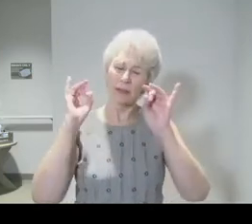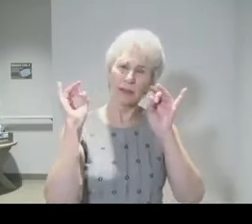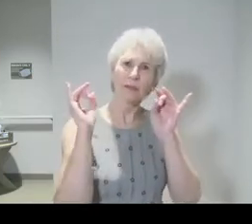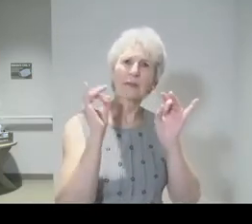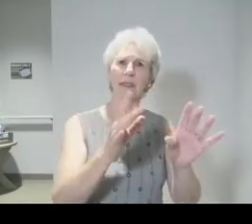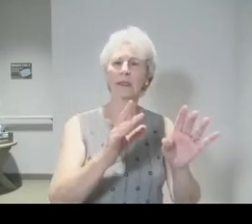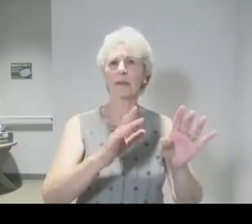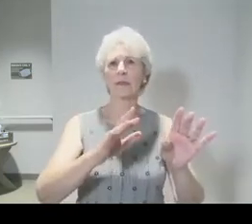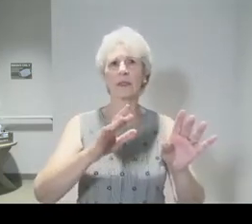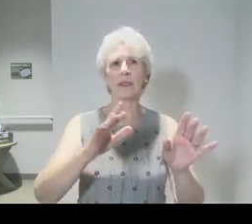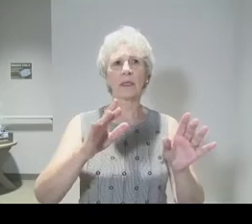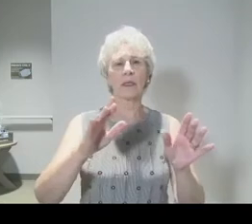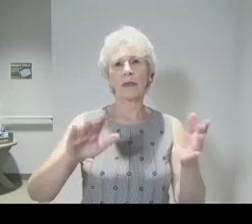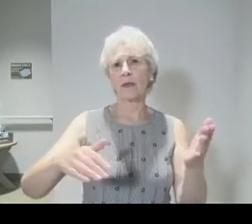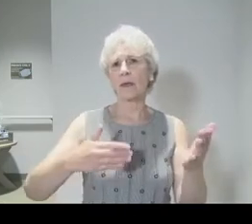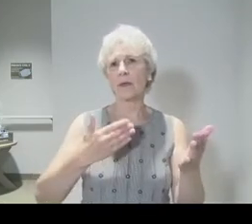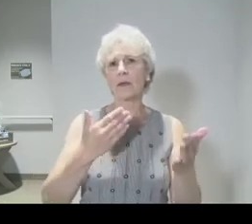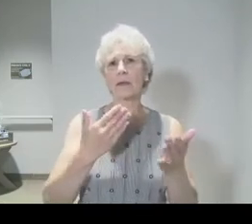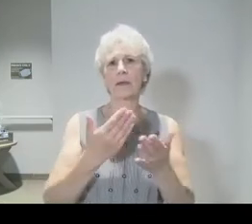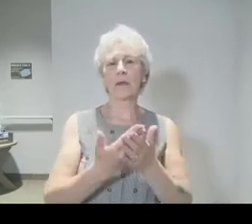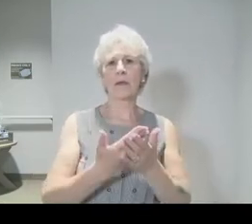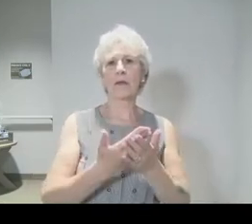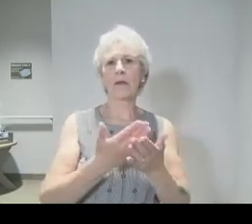Thank you.